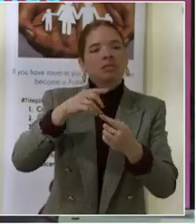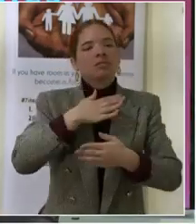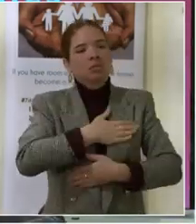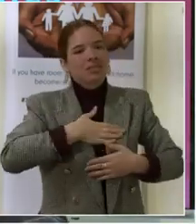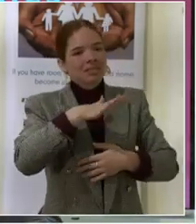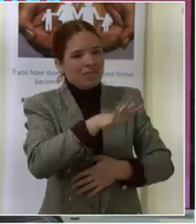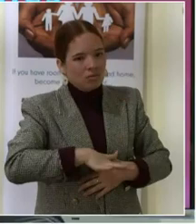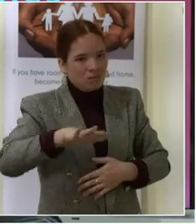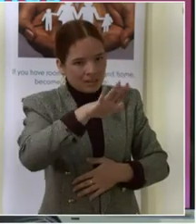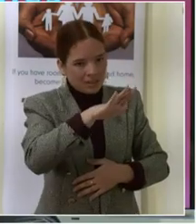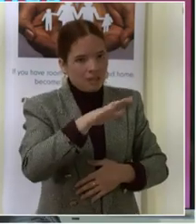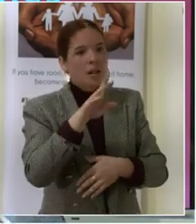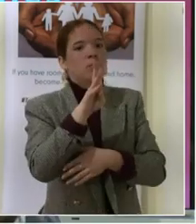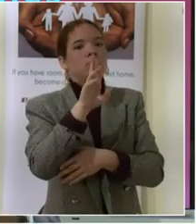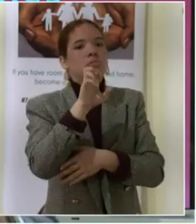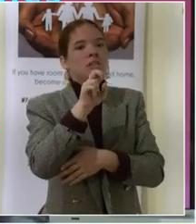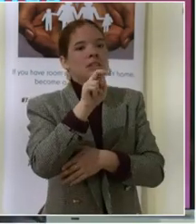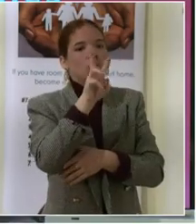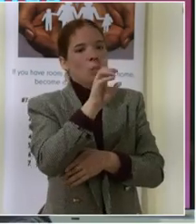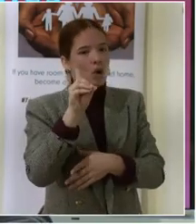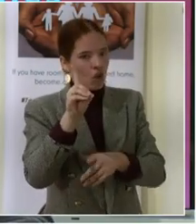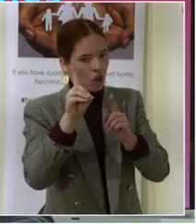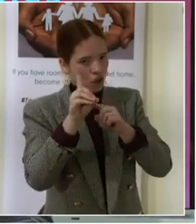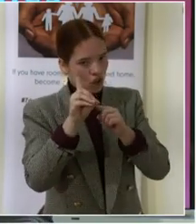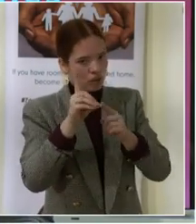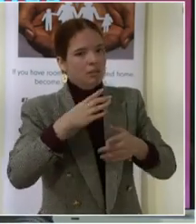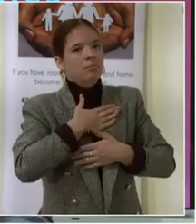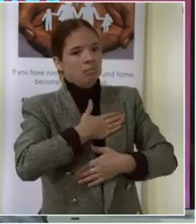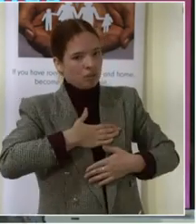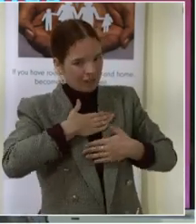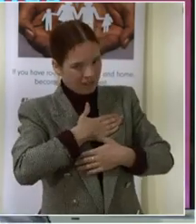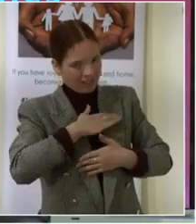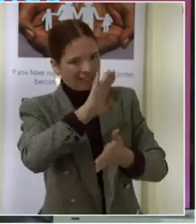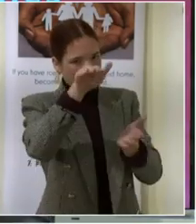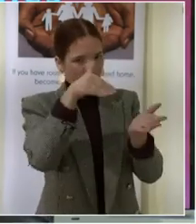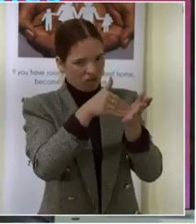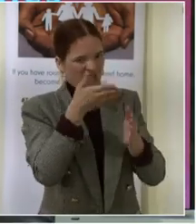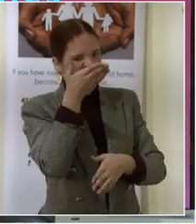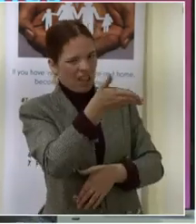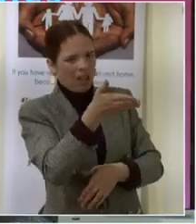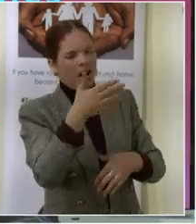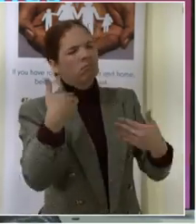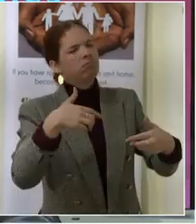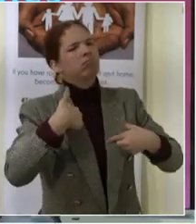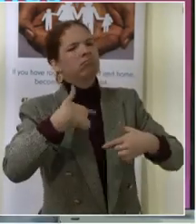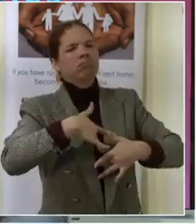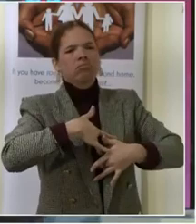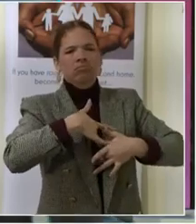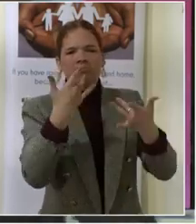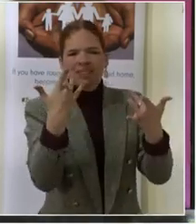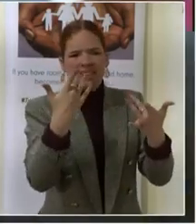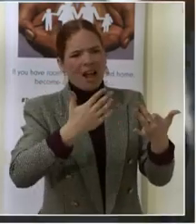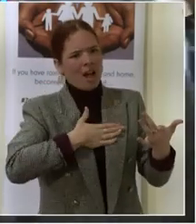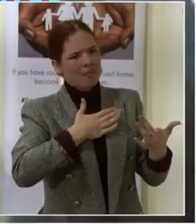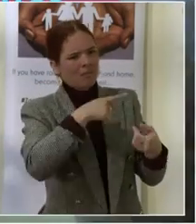do so in ever. So I'm really excited about that, and really excited to learn about your organization. Thank you. Thank you. Any